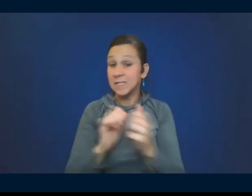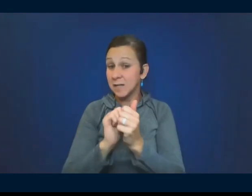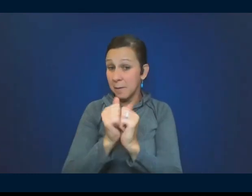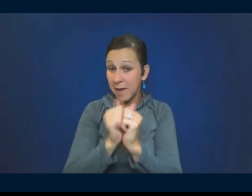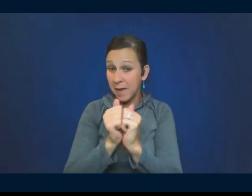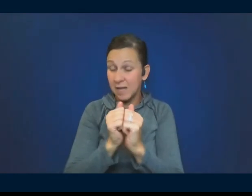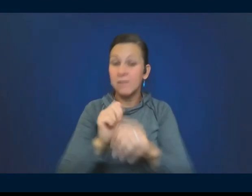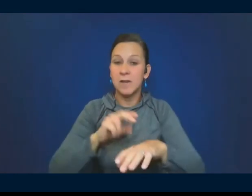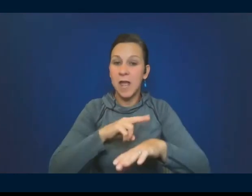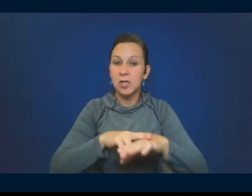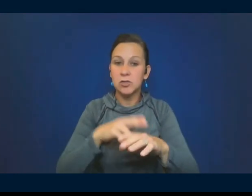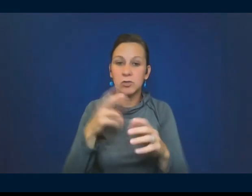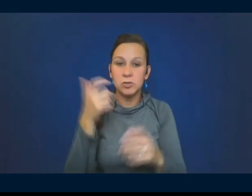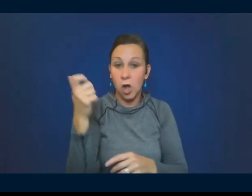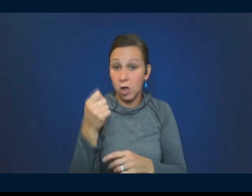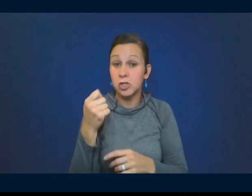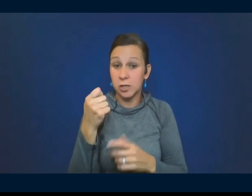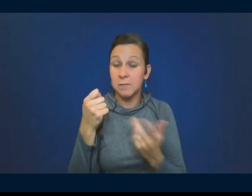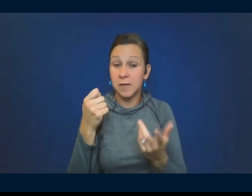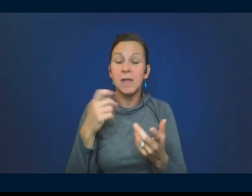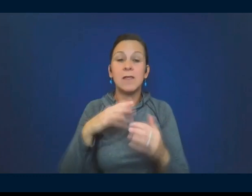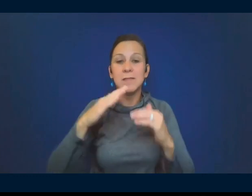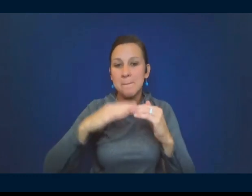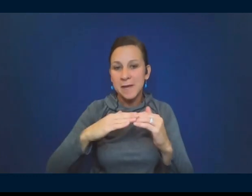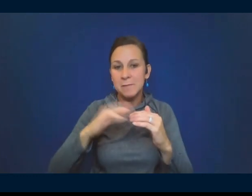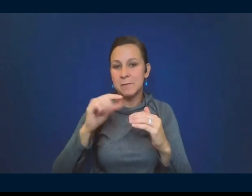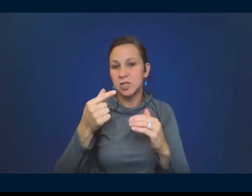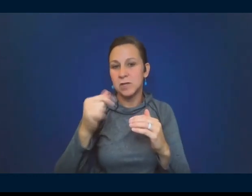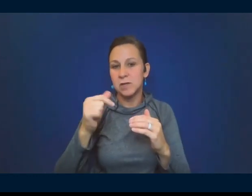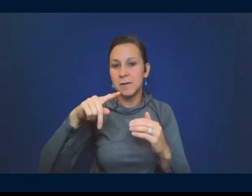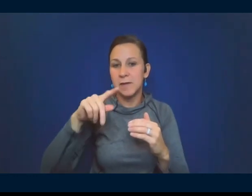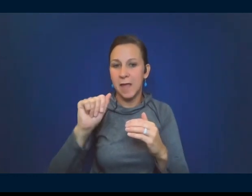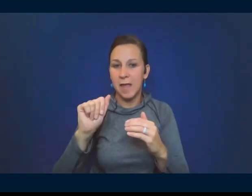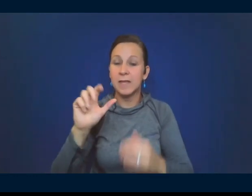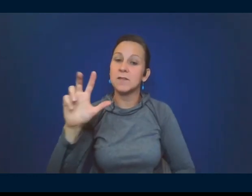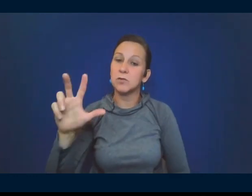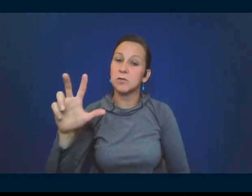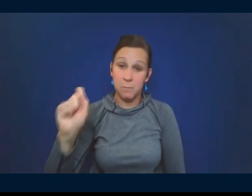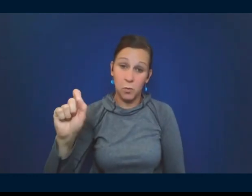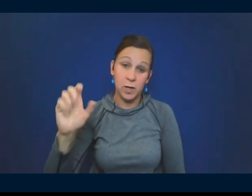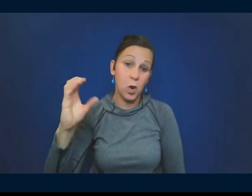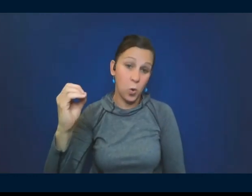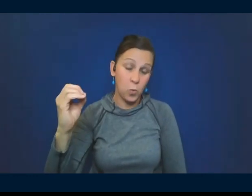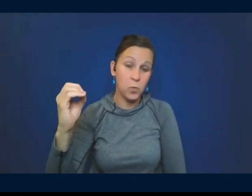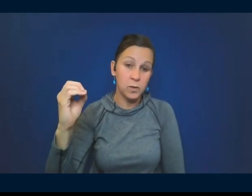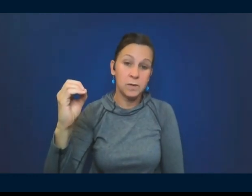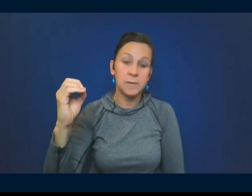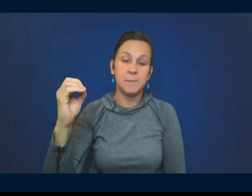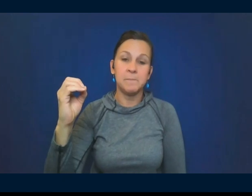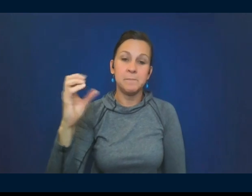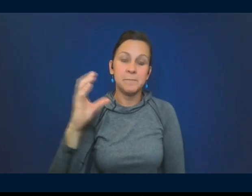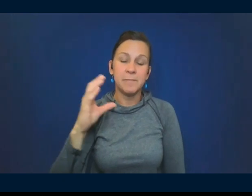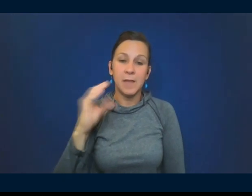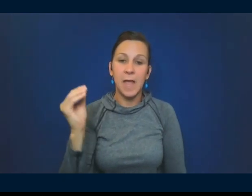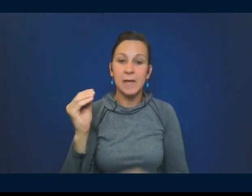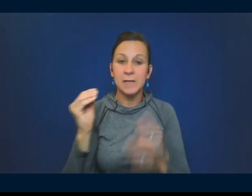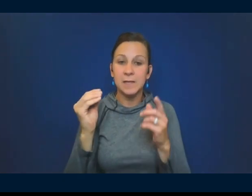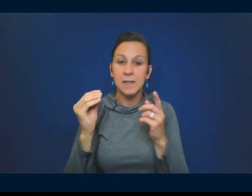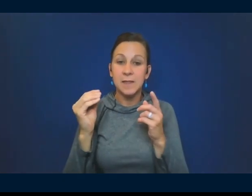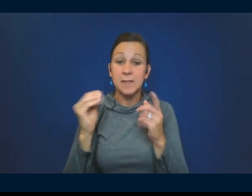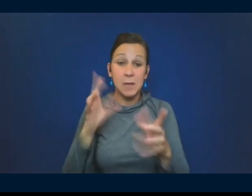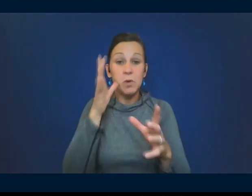national scholarship. The minimum GPA requirement is 3.0. And they receive